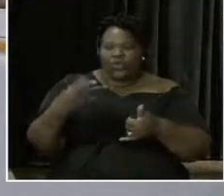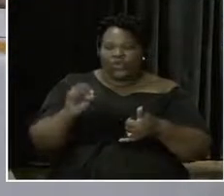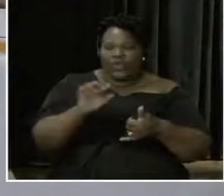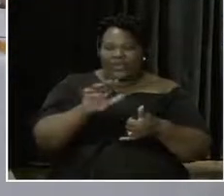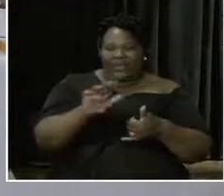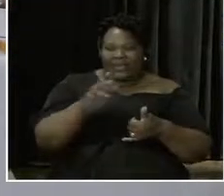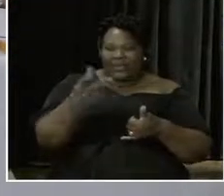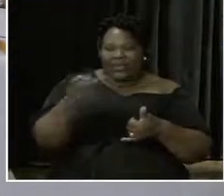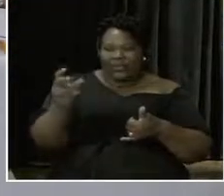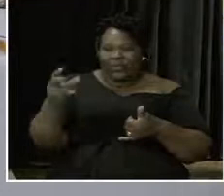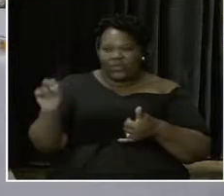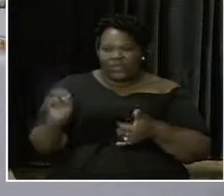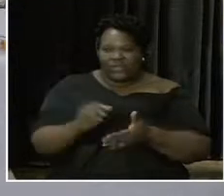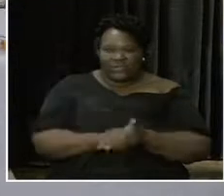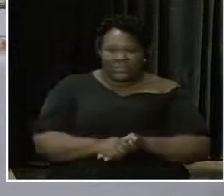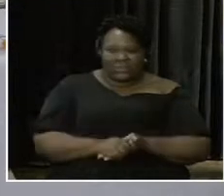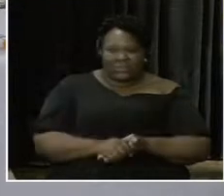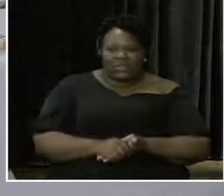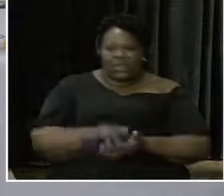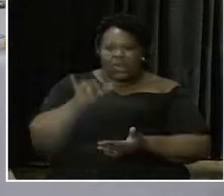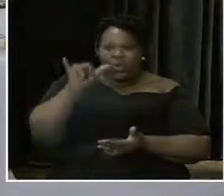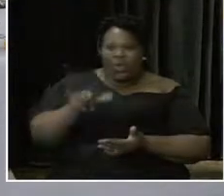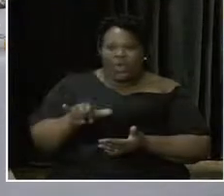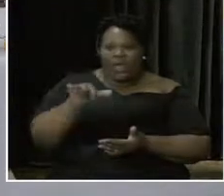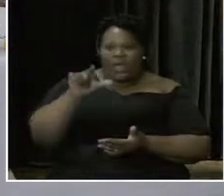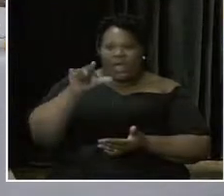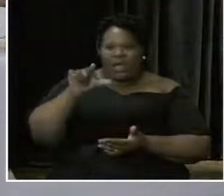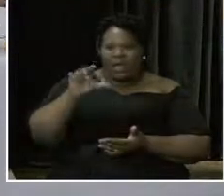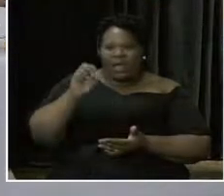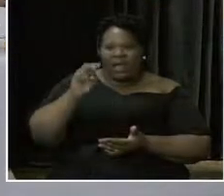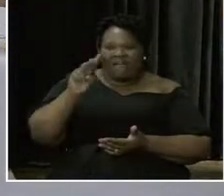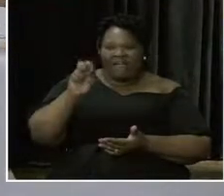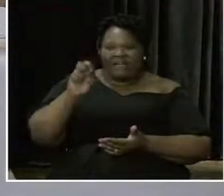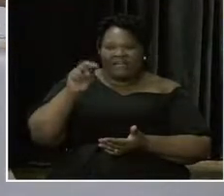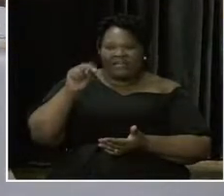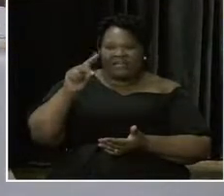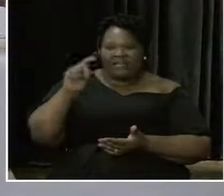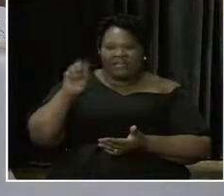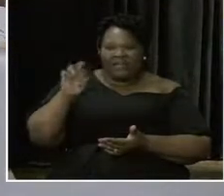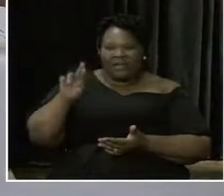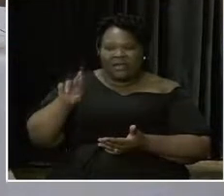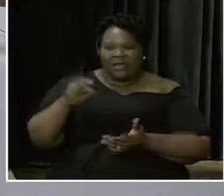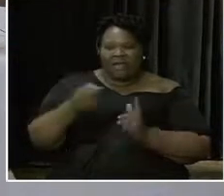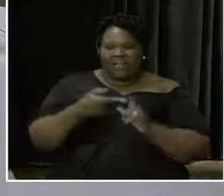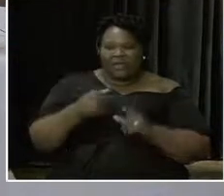year. Councillor Y. Govender from the Democratic Alliance.